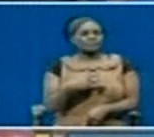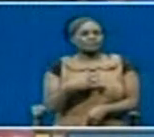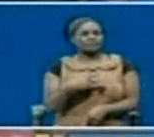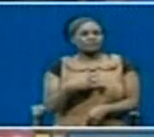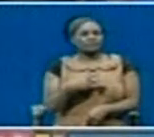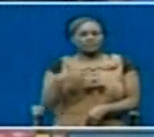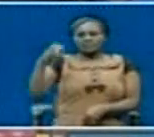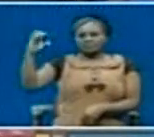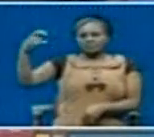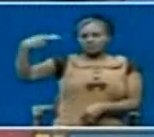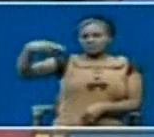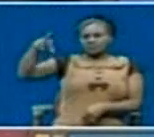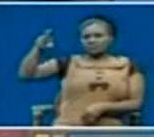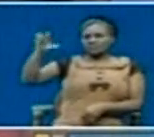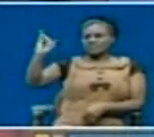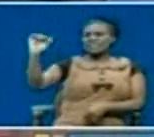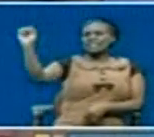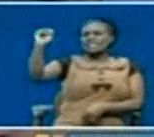Chris, have a seat, Chris.